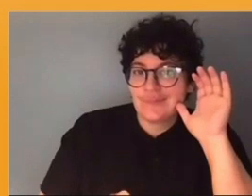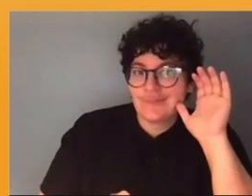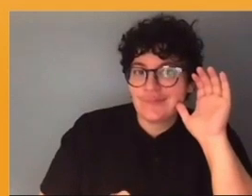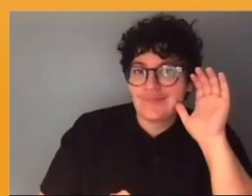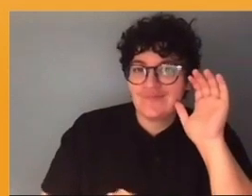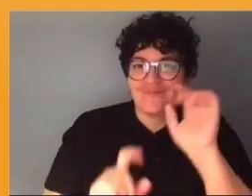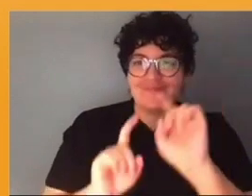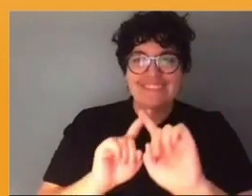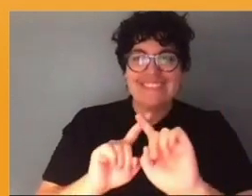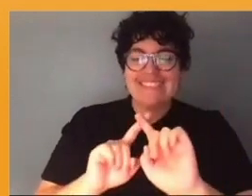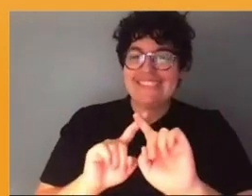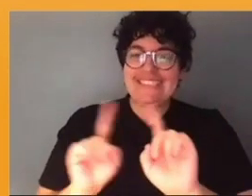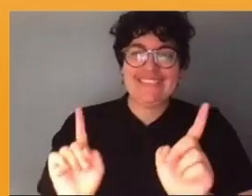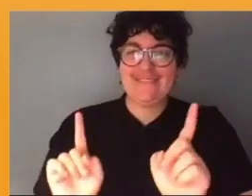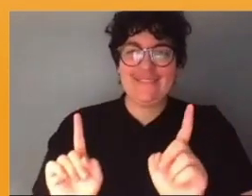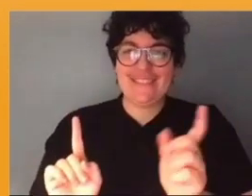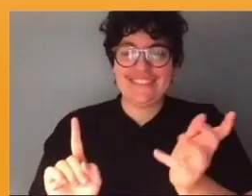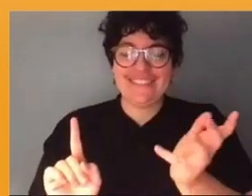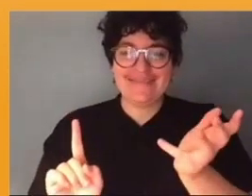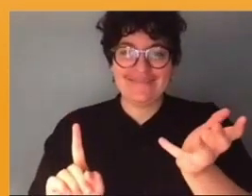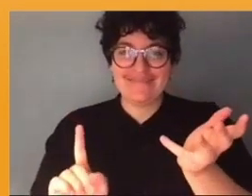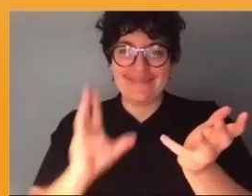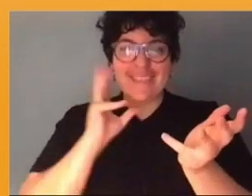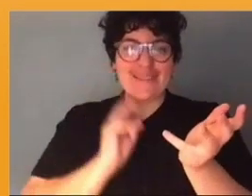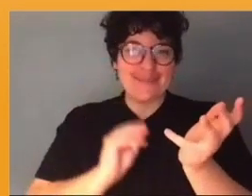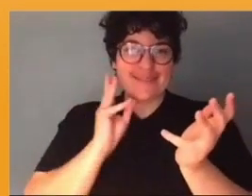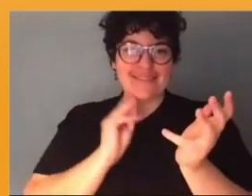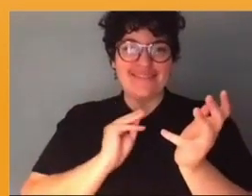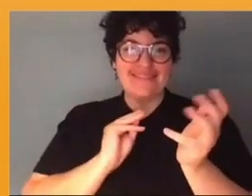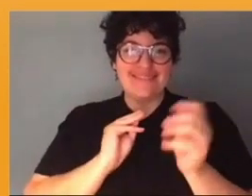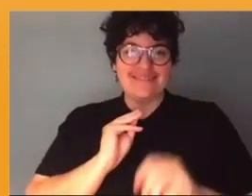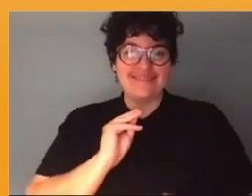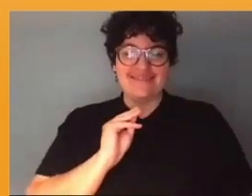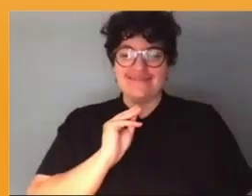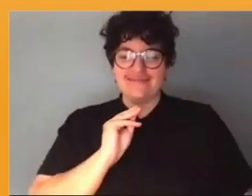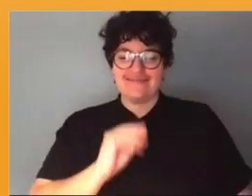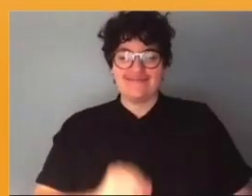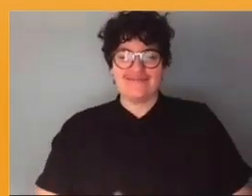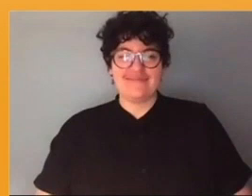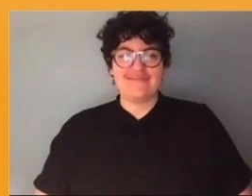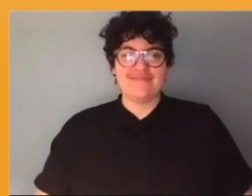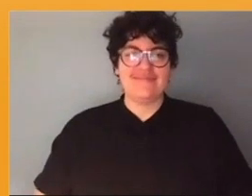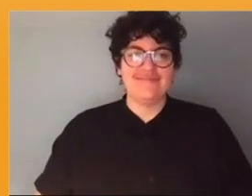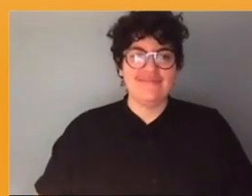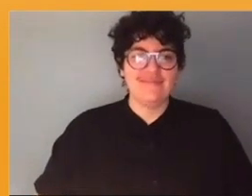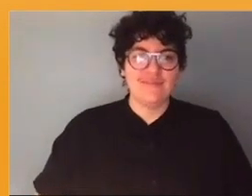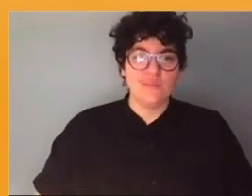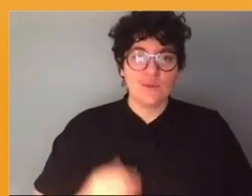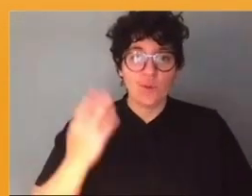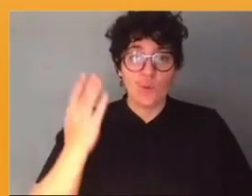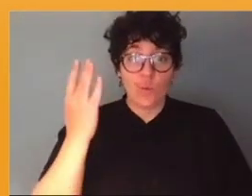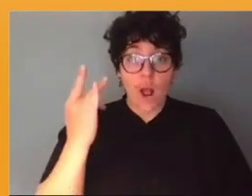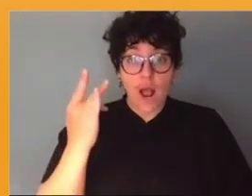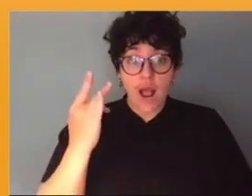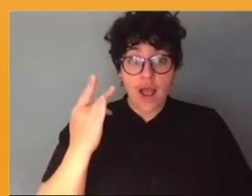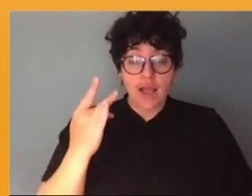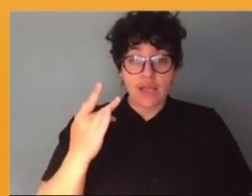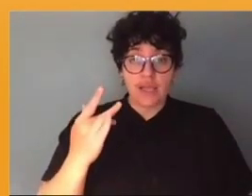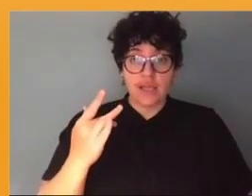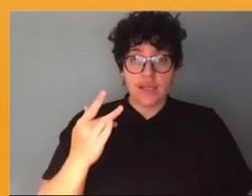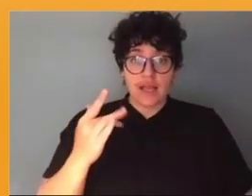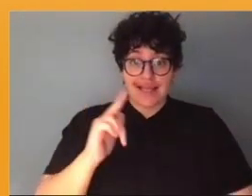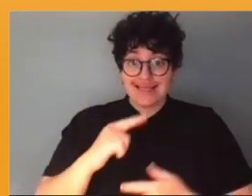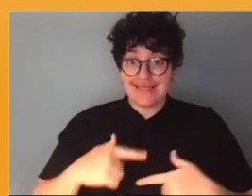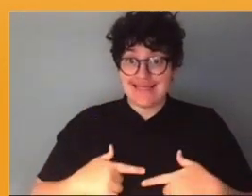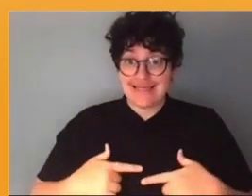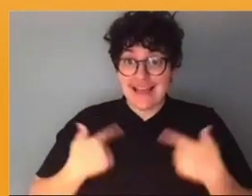just pre-recorded music. It's totally different because you feel the